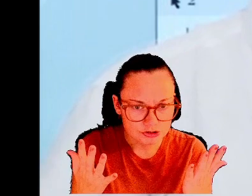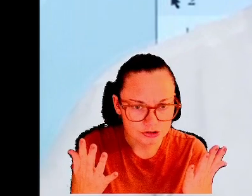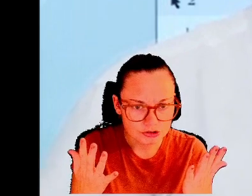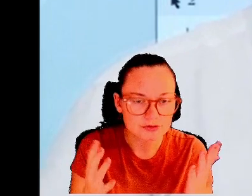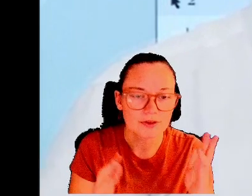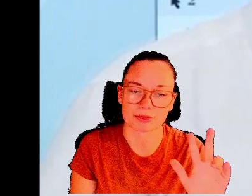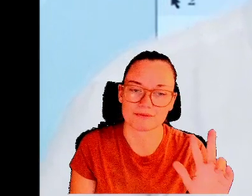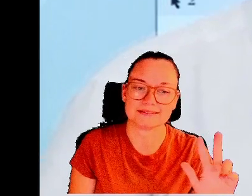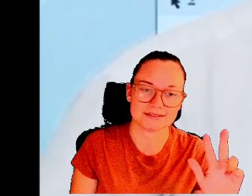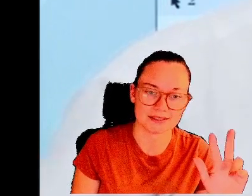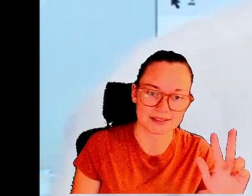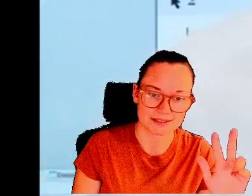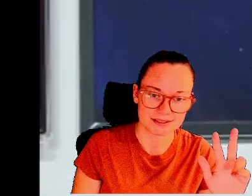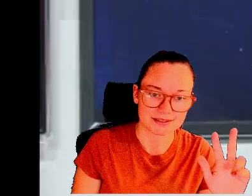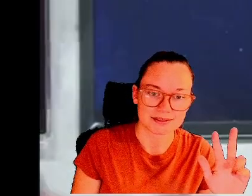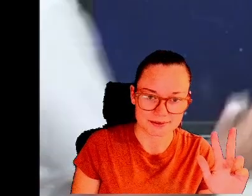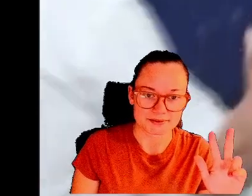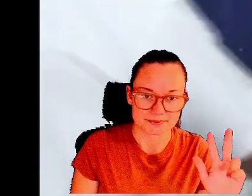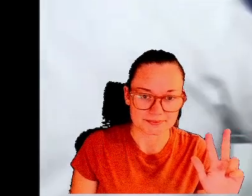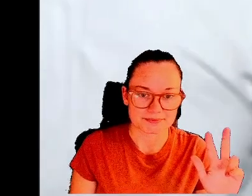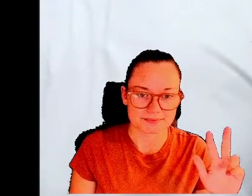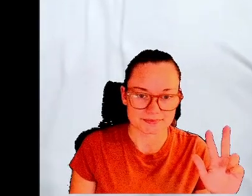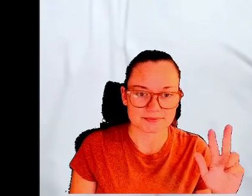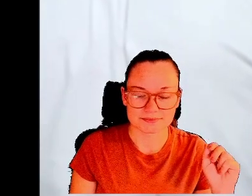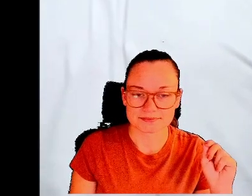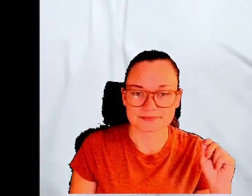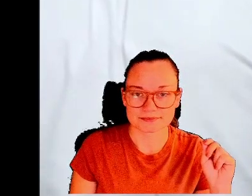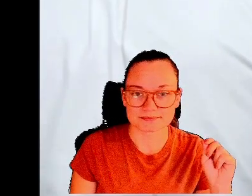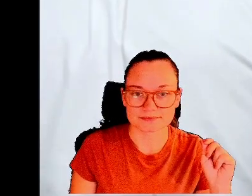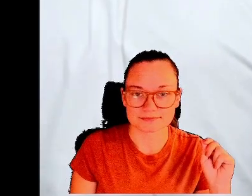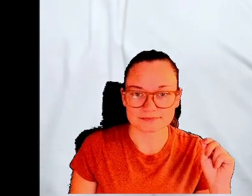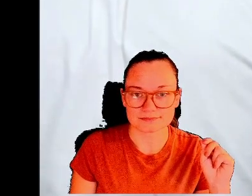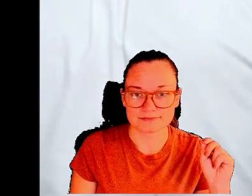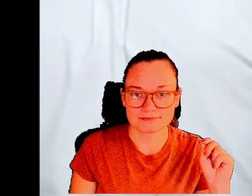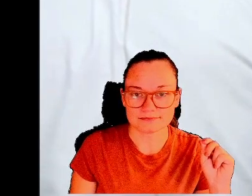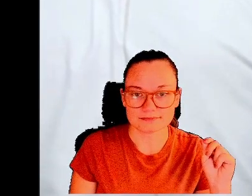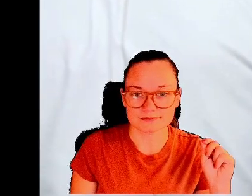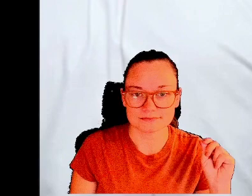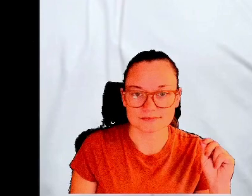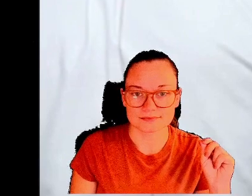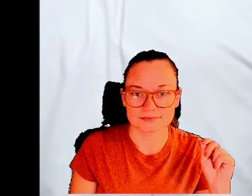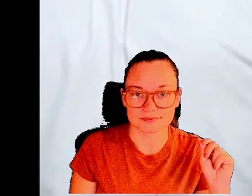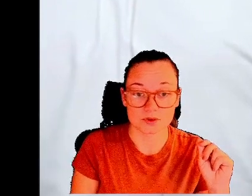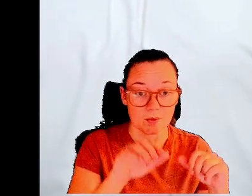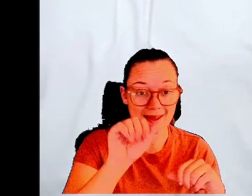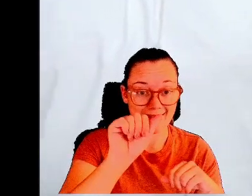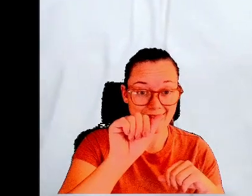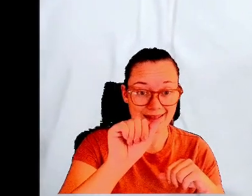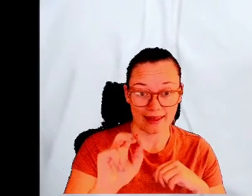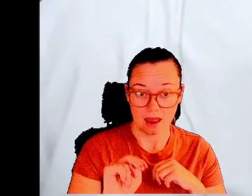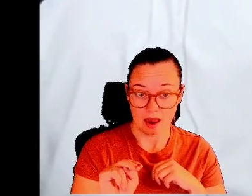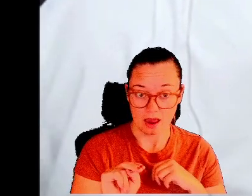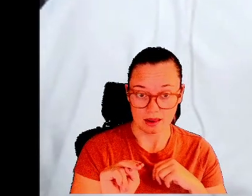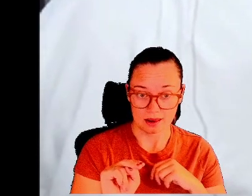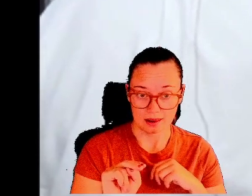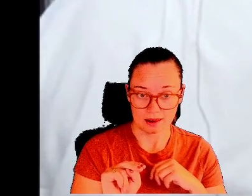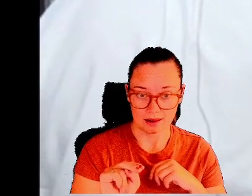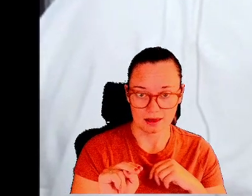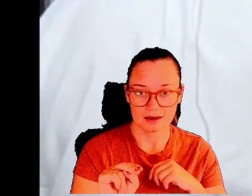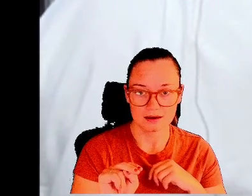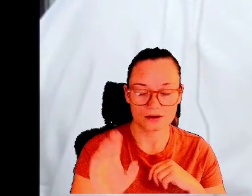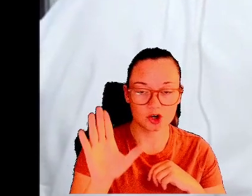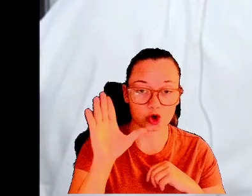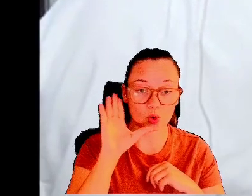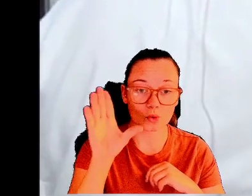3, okay? So I know that my nth term will be some number